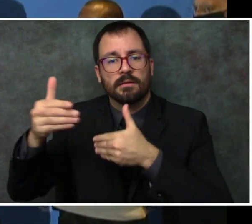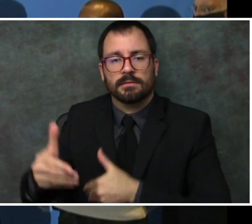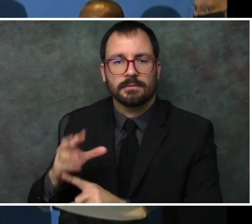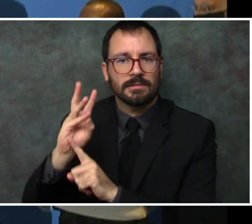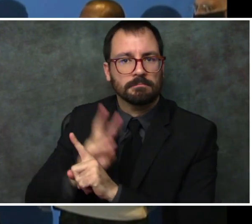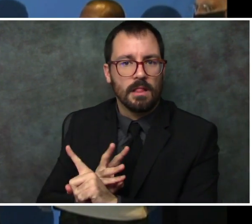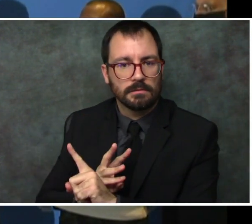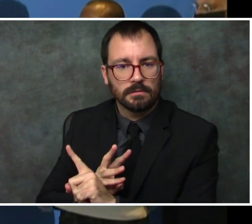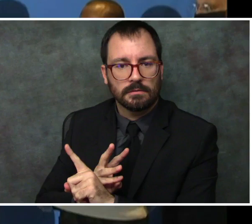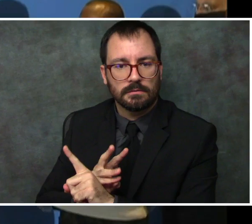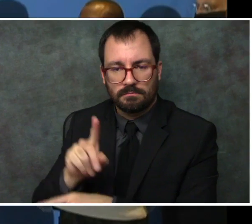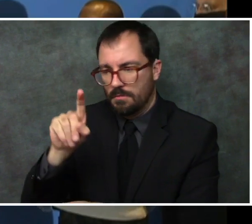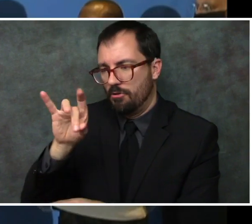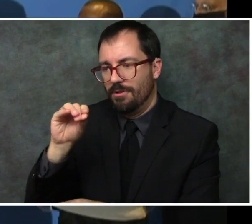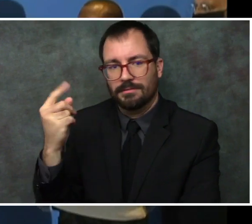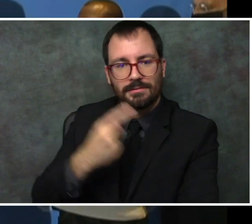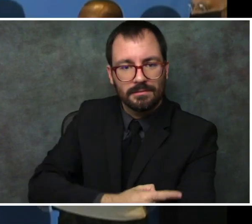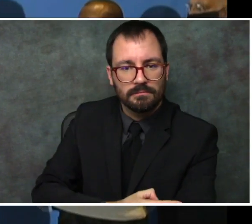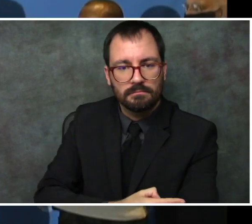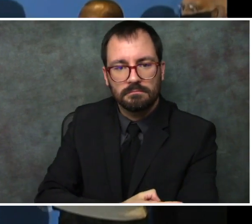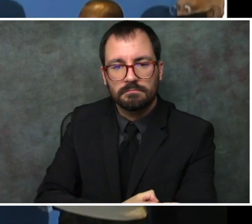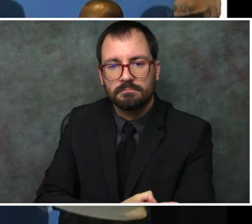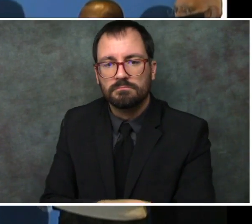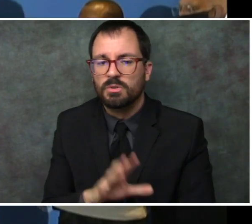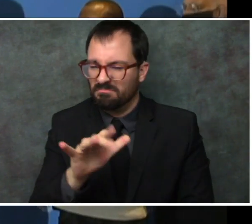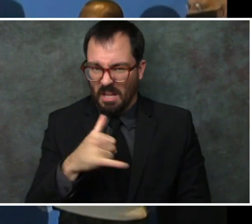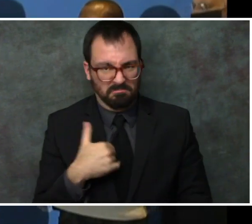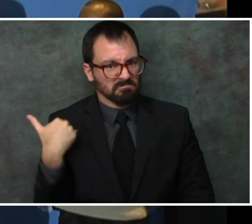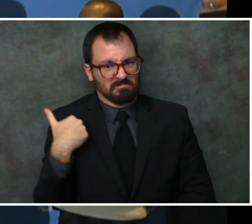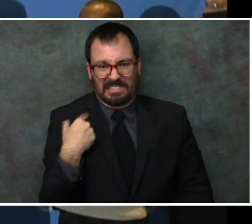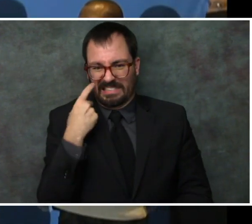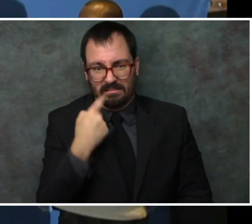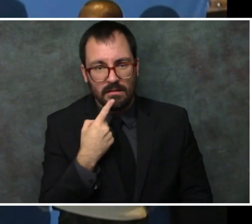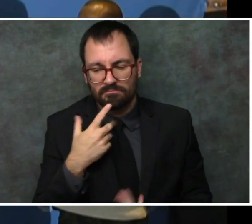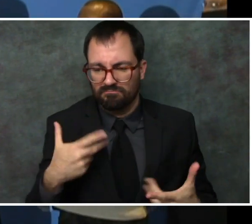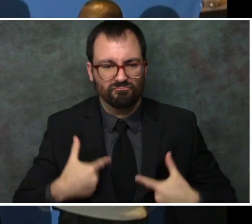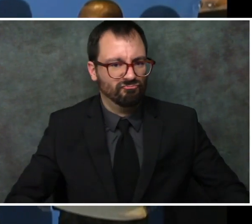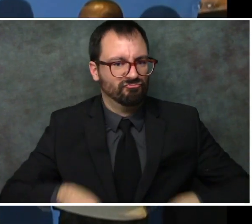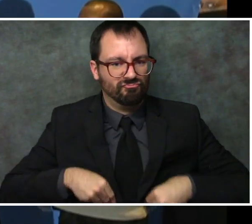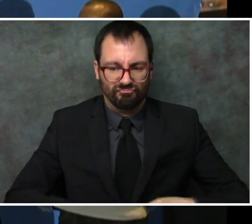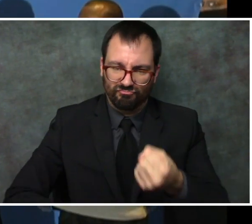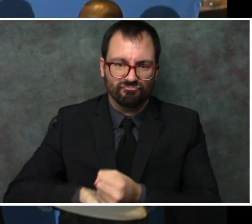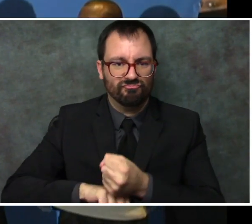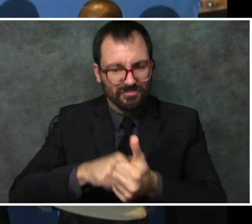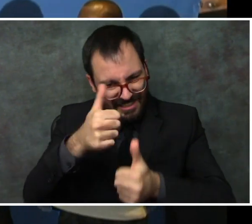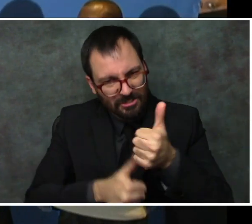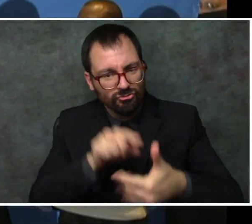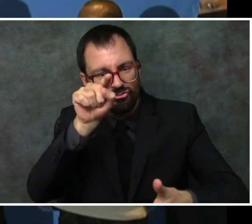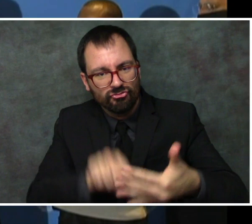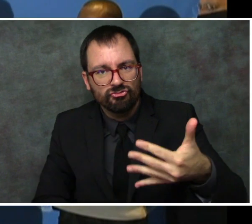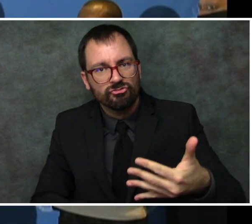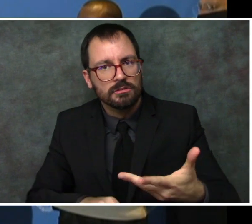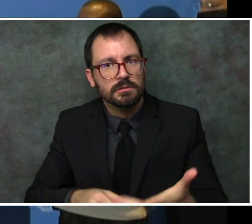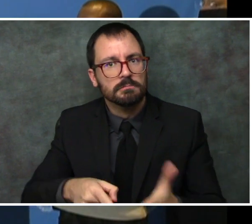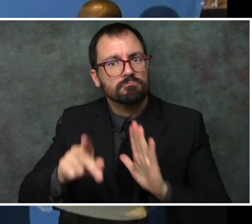of these principles. And today I can announce that I will use every tool at my disposal to make this a reality.